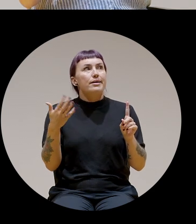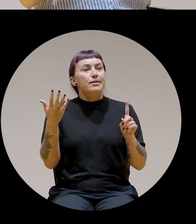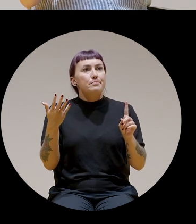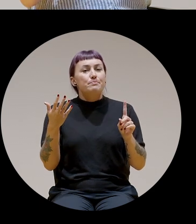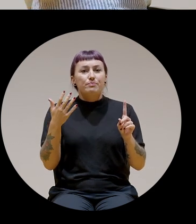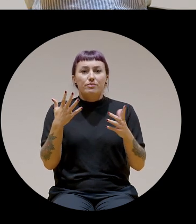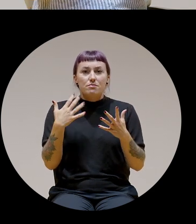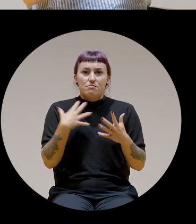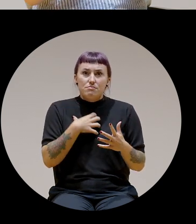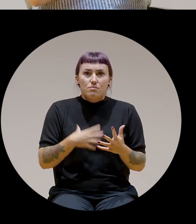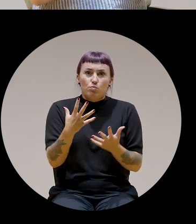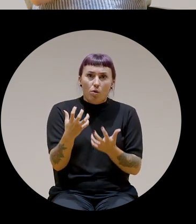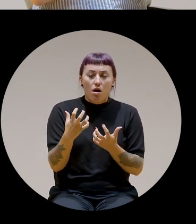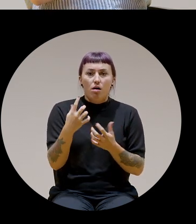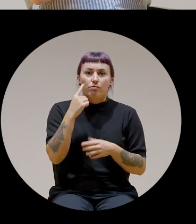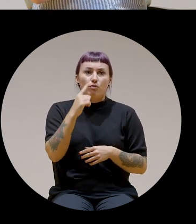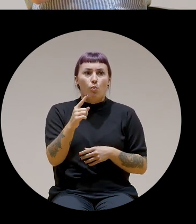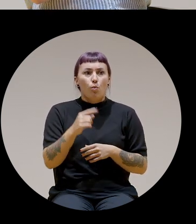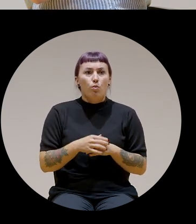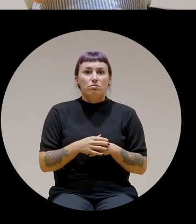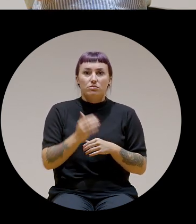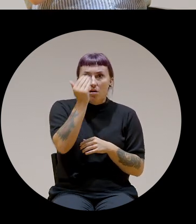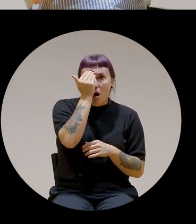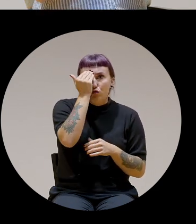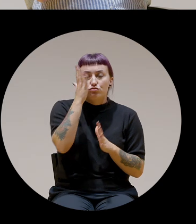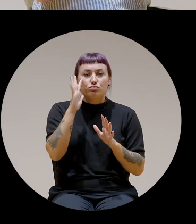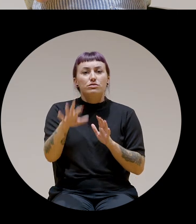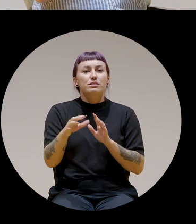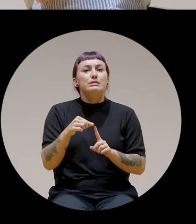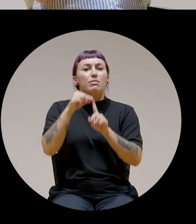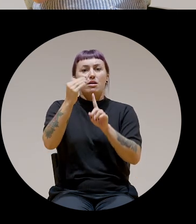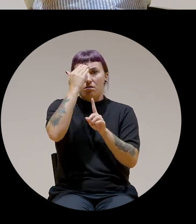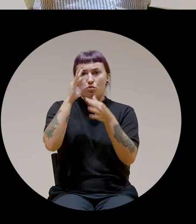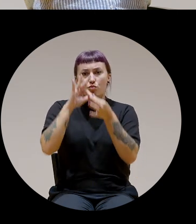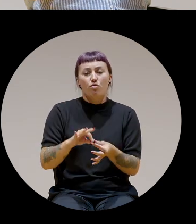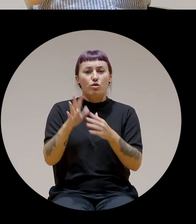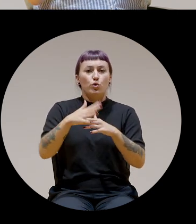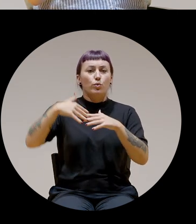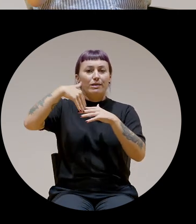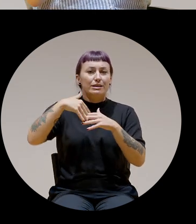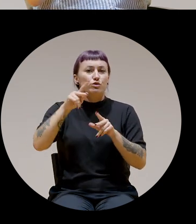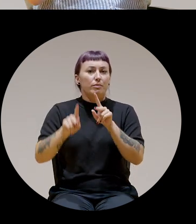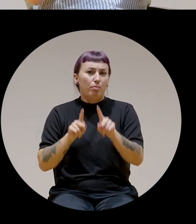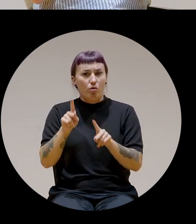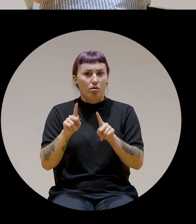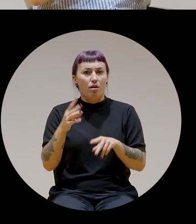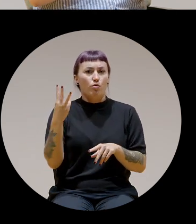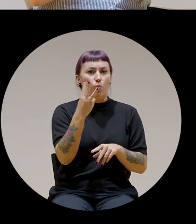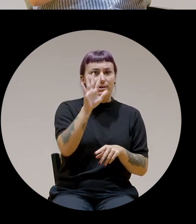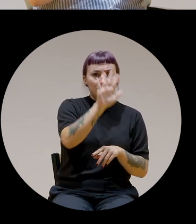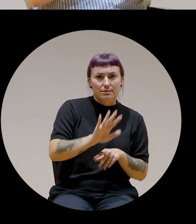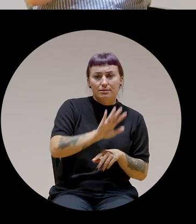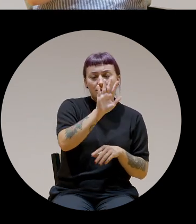a hunger for knowledge, and especially knowledge related to the Indigenous peoples of the